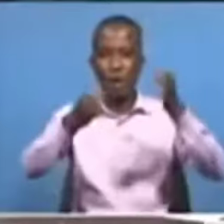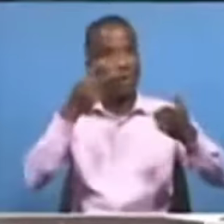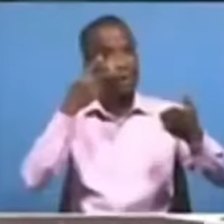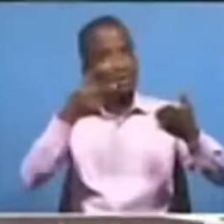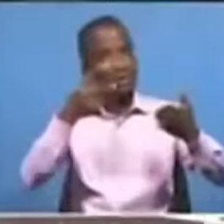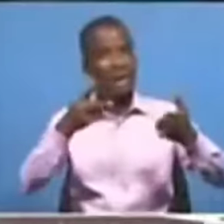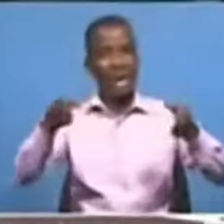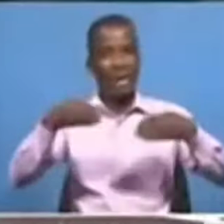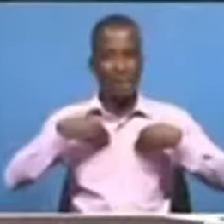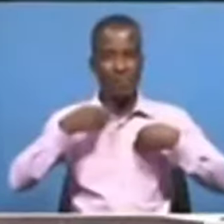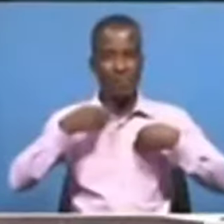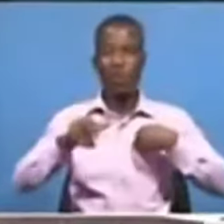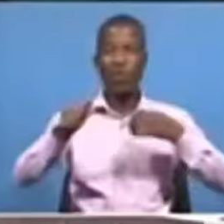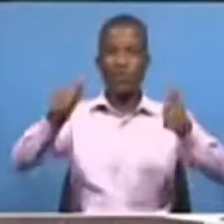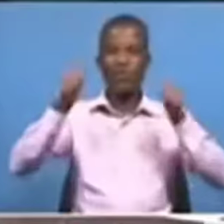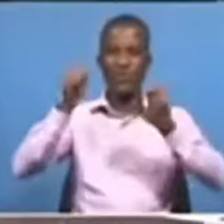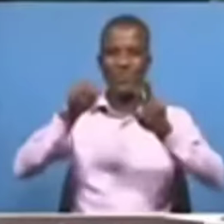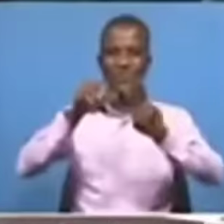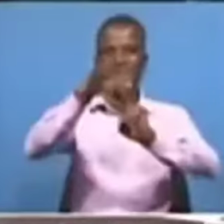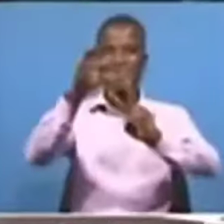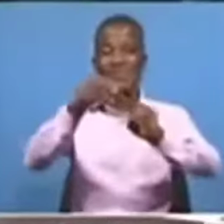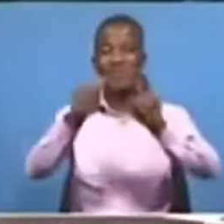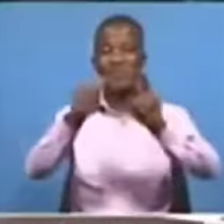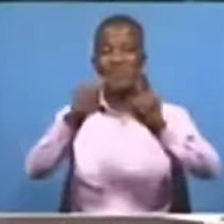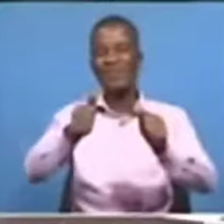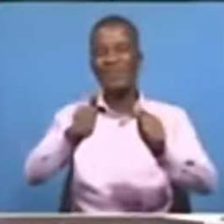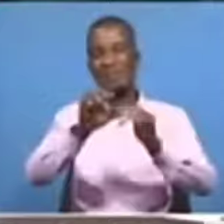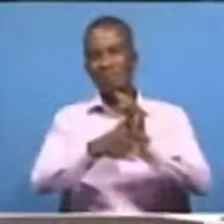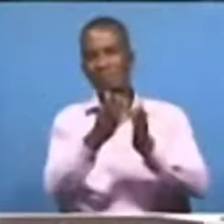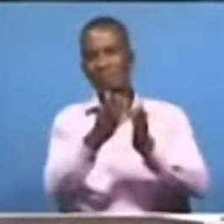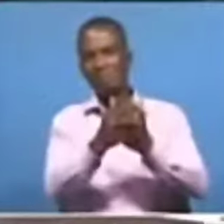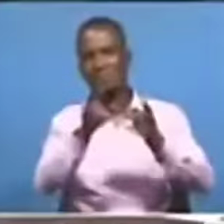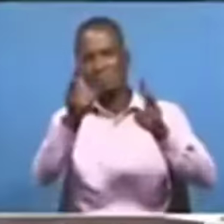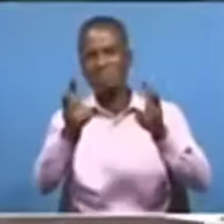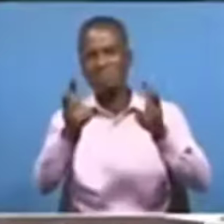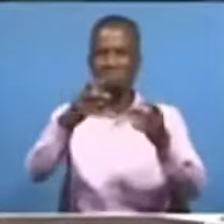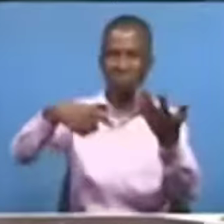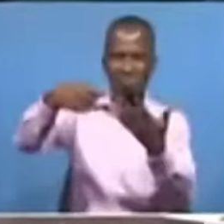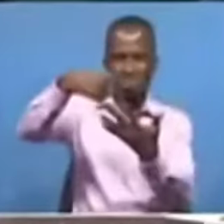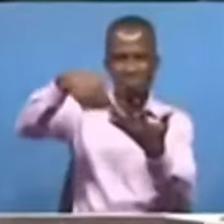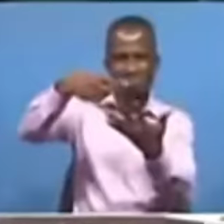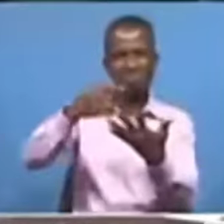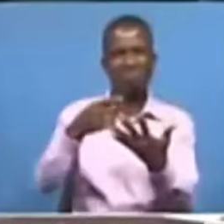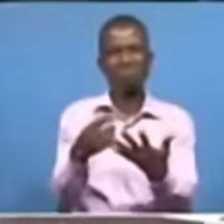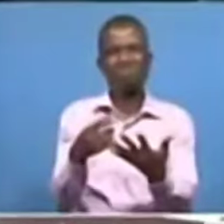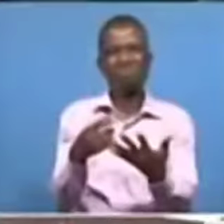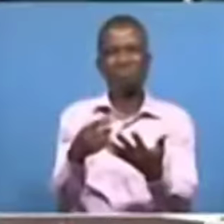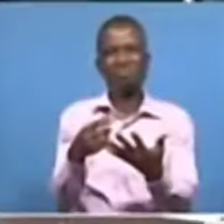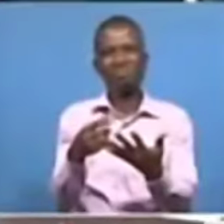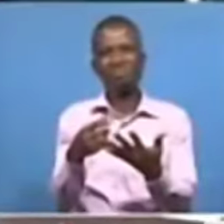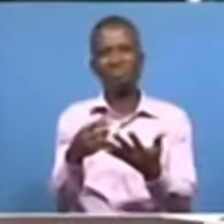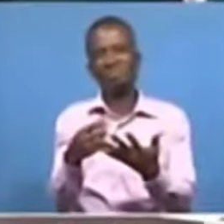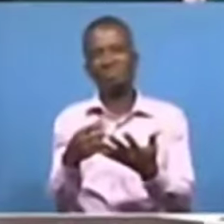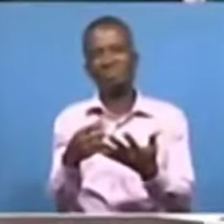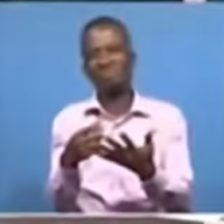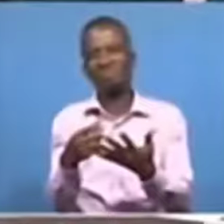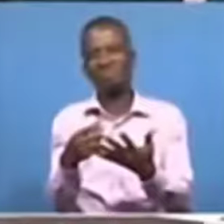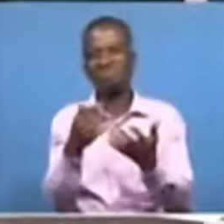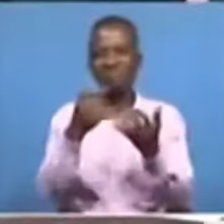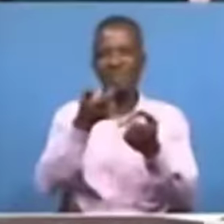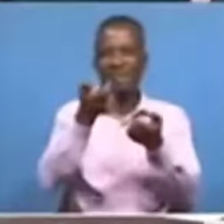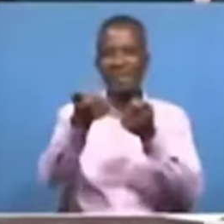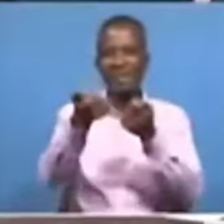decision where there are exceptional circumstances such as fundamental errors of